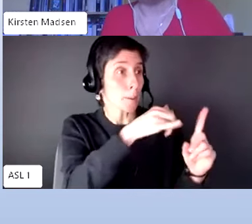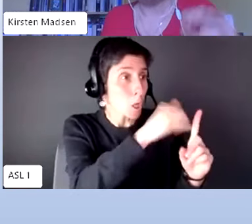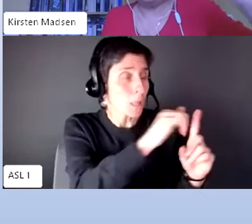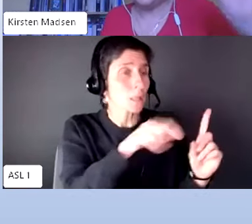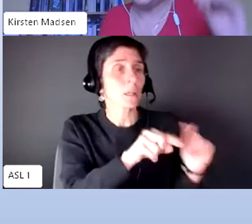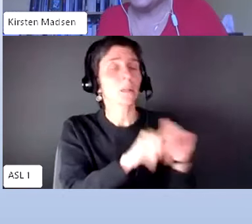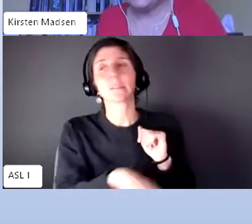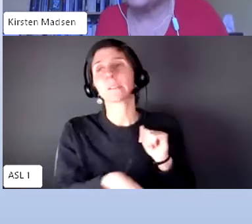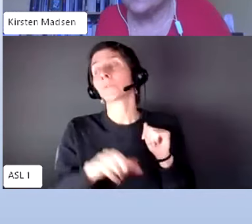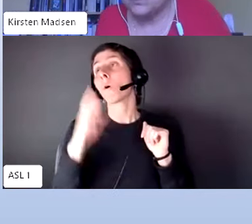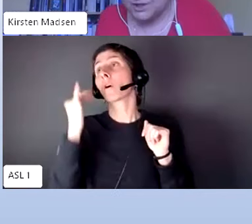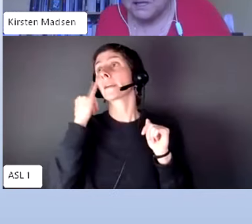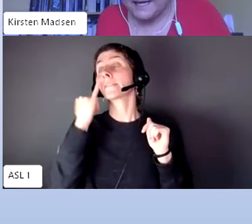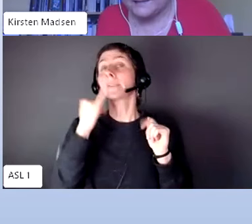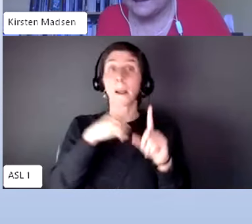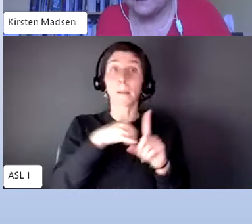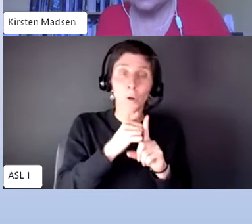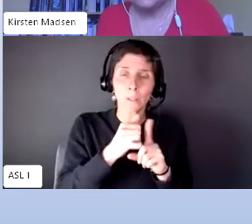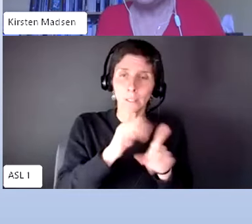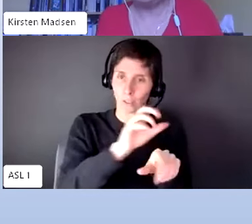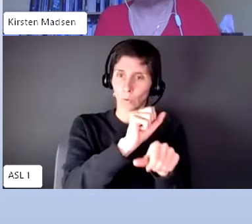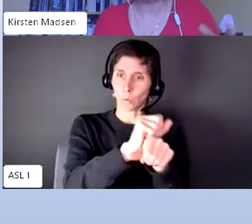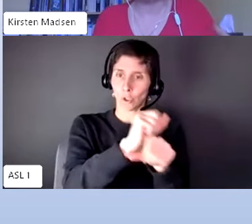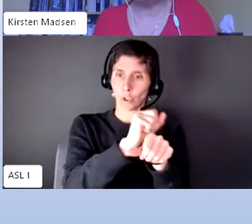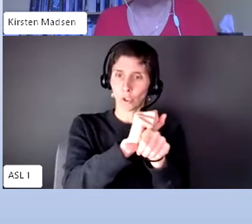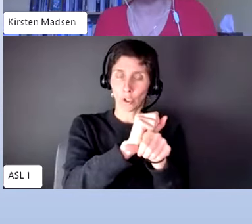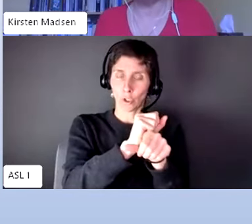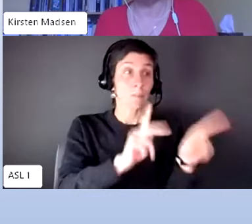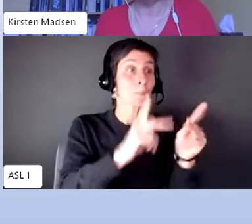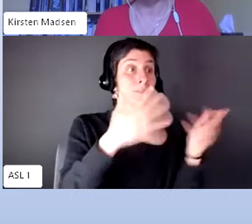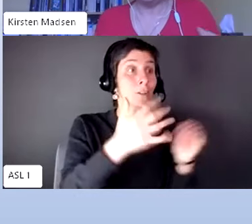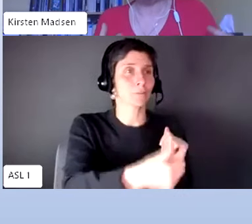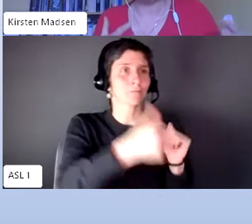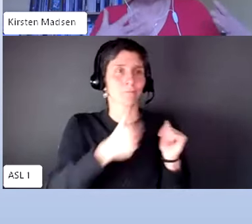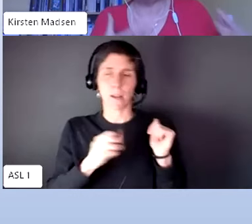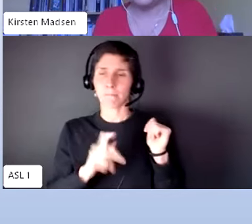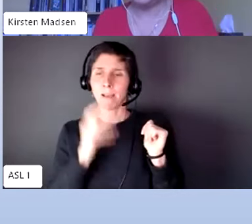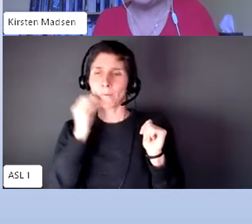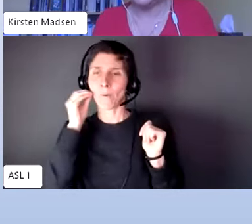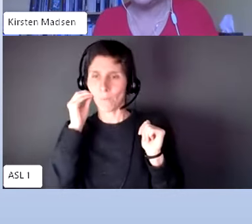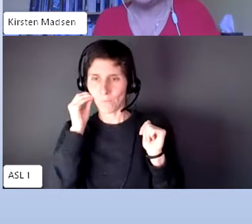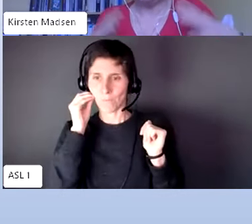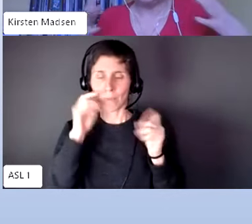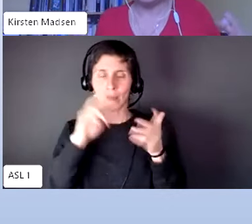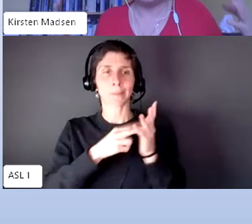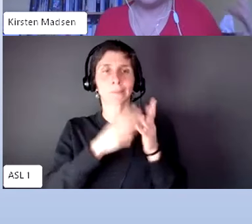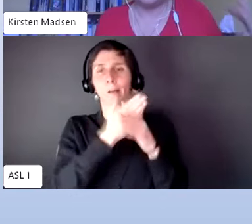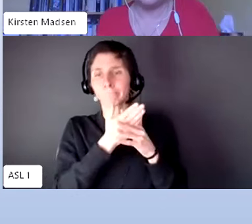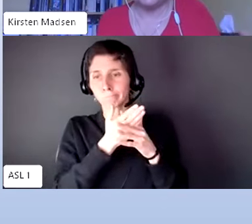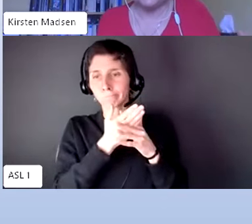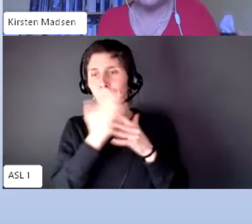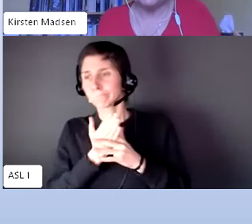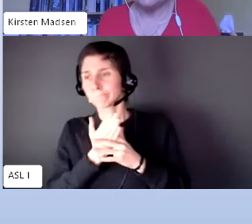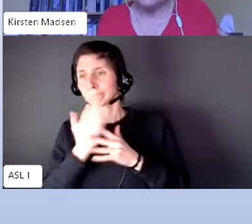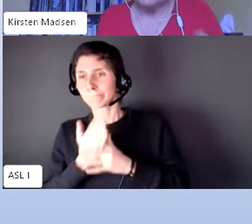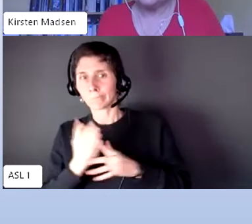or if bullying happens in the workplace, people can go home. They have respite from the